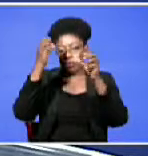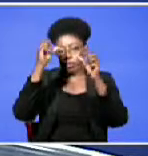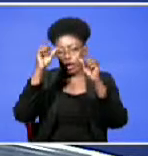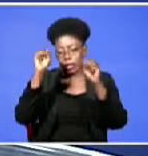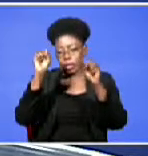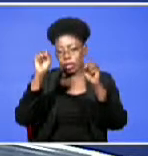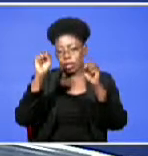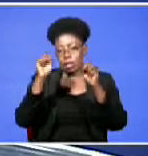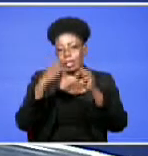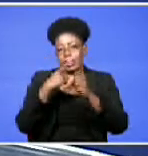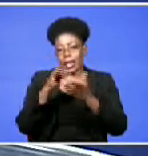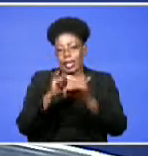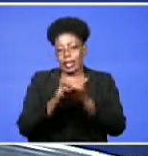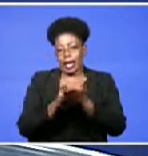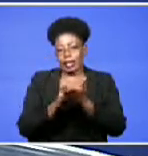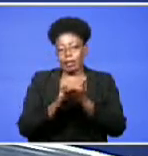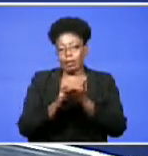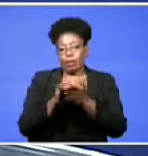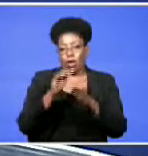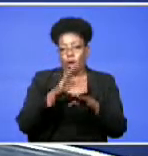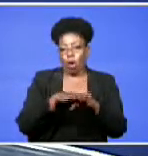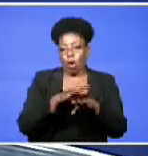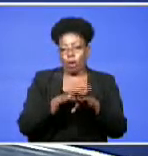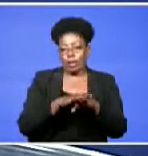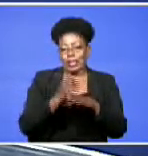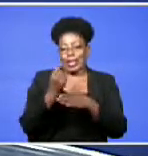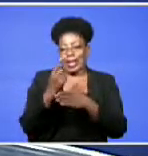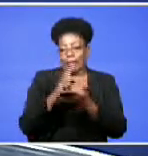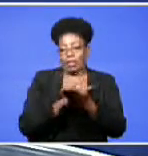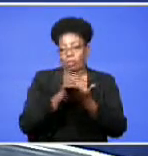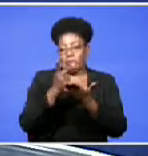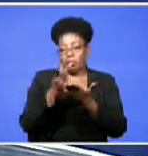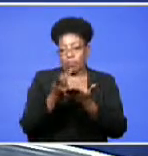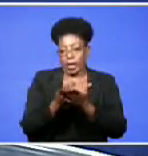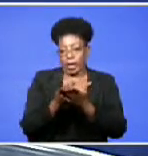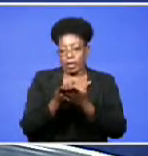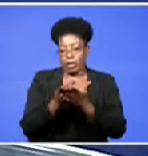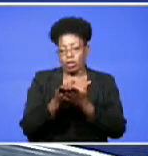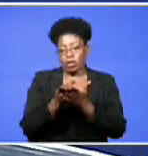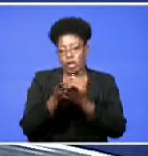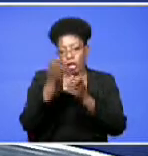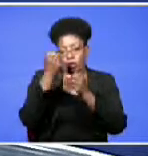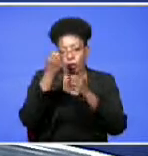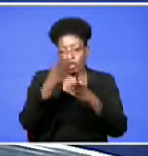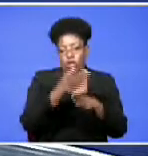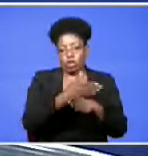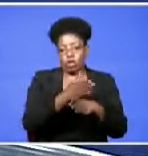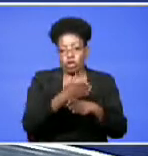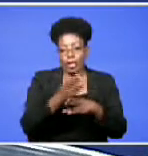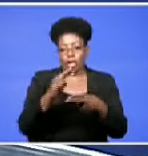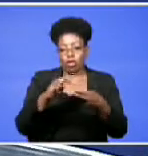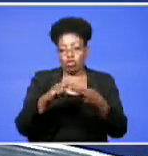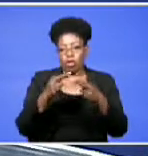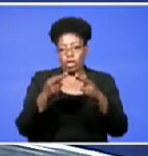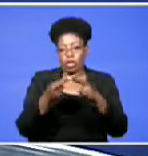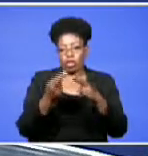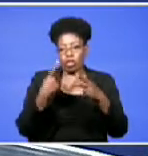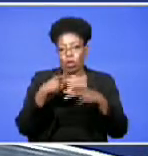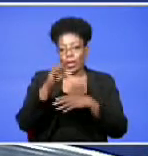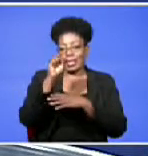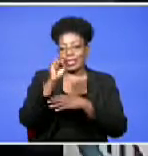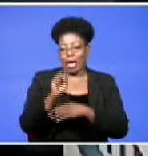Wood said, based on the recent 11-page press release by the board, he thinks their relationship is headed south